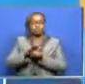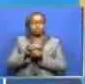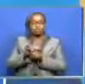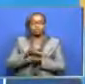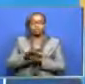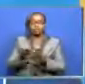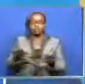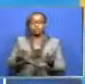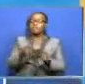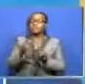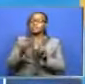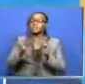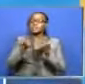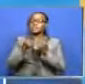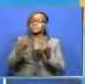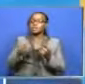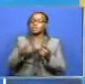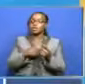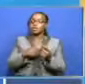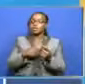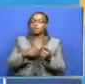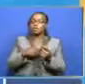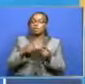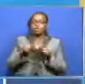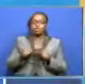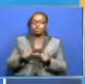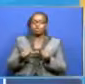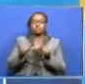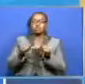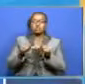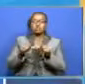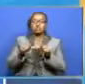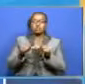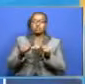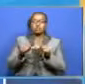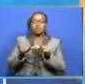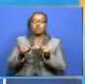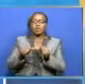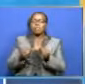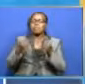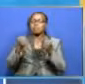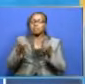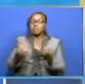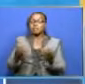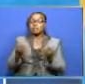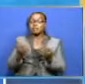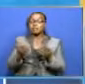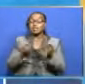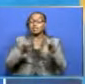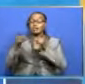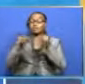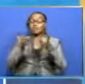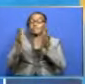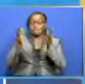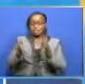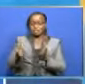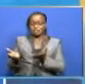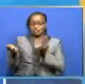Our teams have noted that there is continued overloading of some matatus and